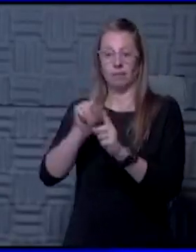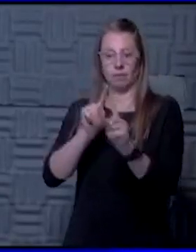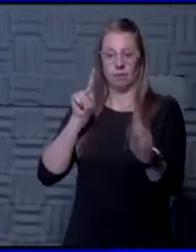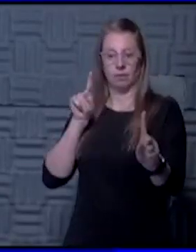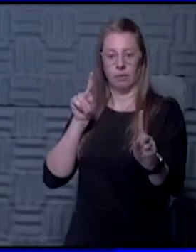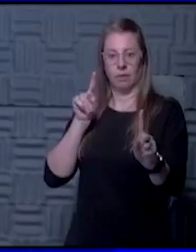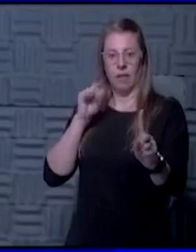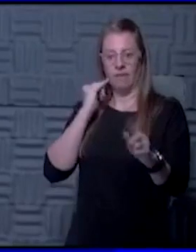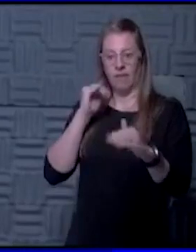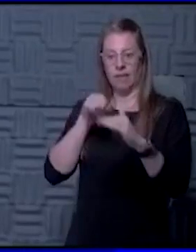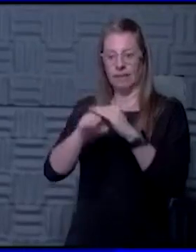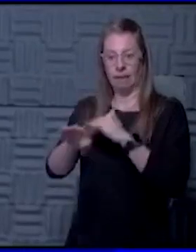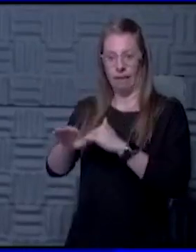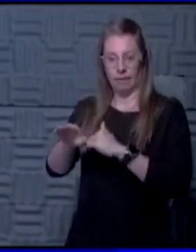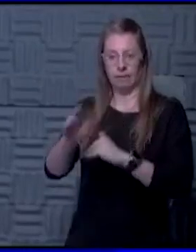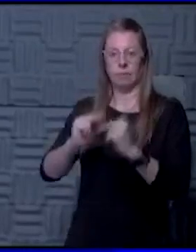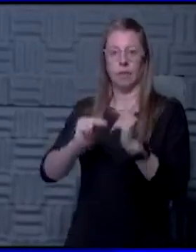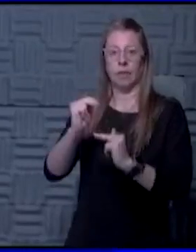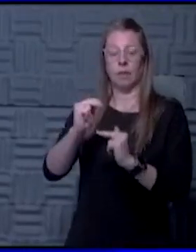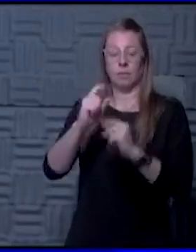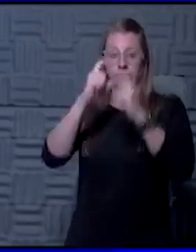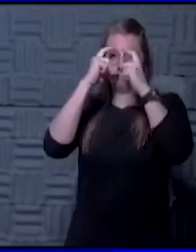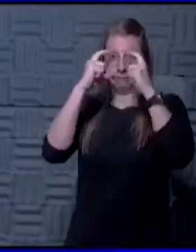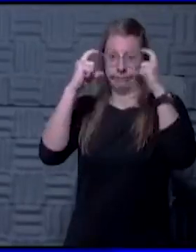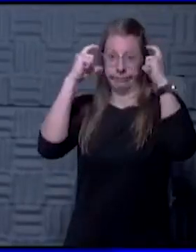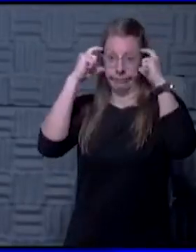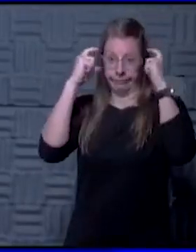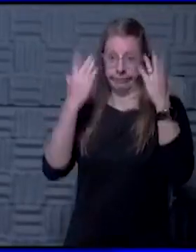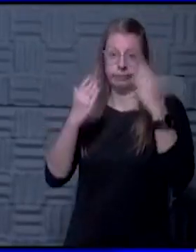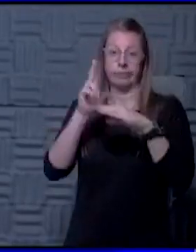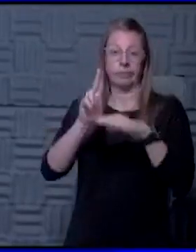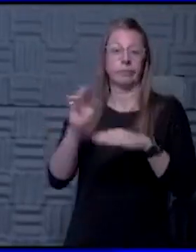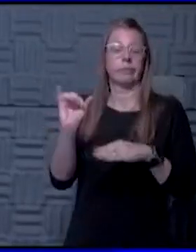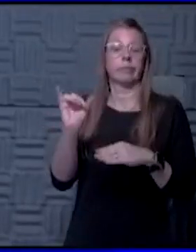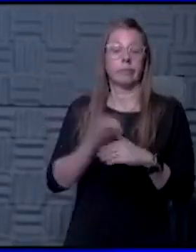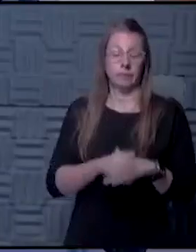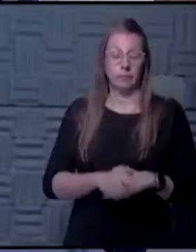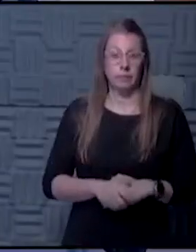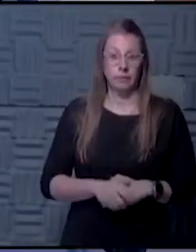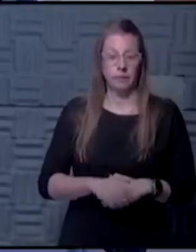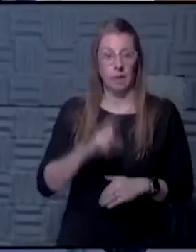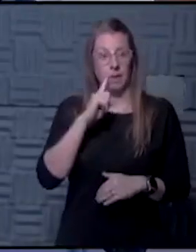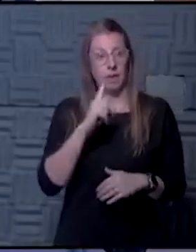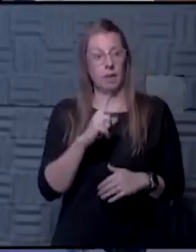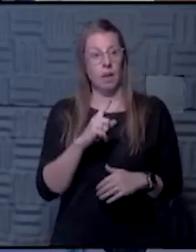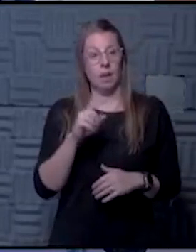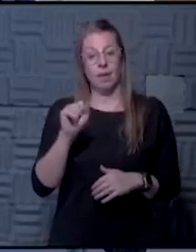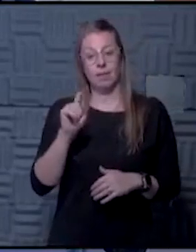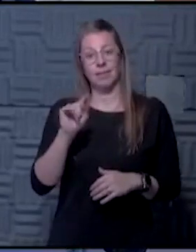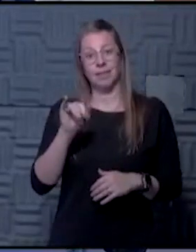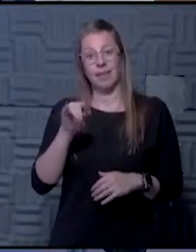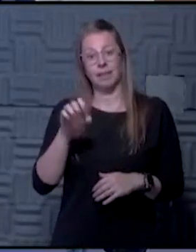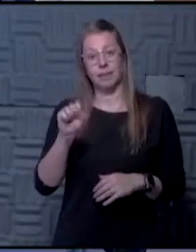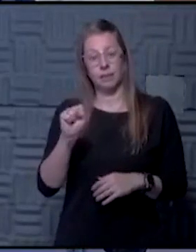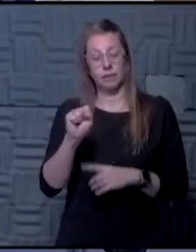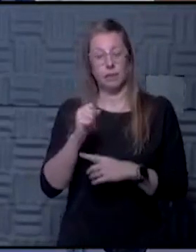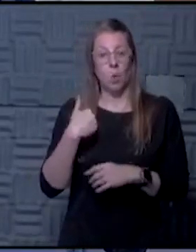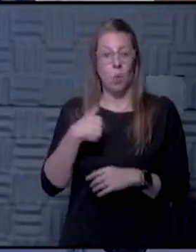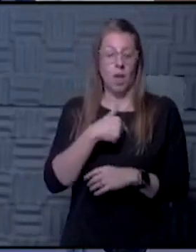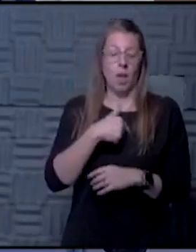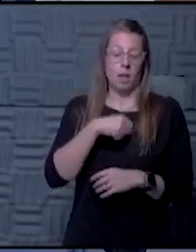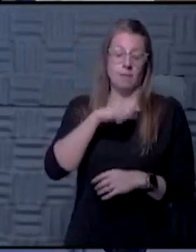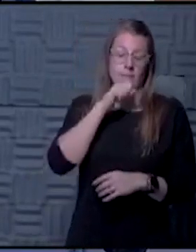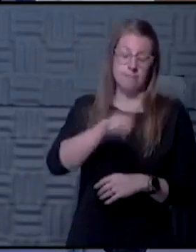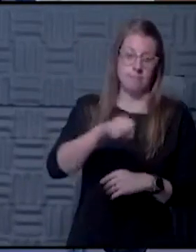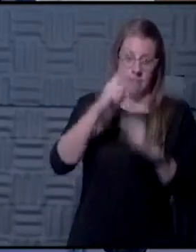You may want to consider eye protection, eye goggles as well while you're in those settings. Yeah, and you think Stites and Hawk are crazy about those eye goggles. I think